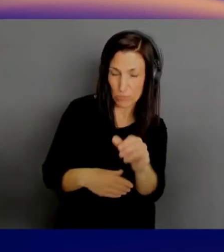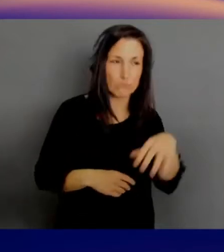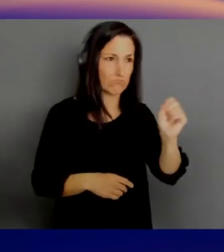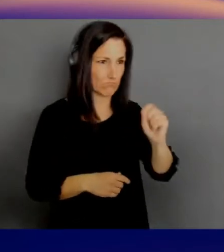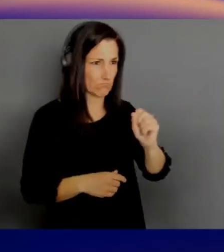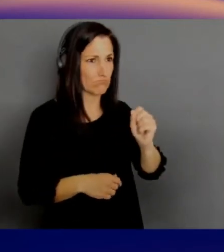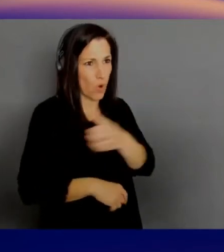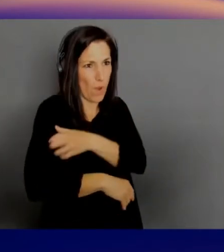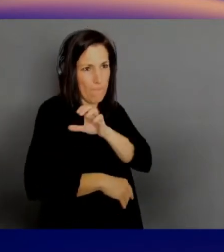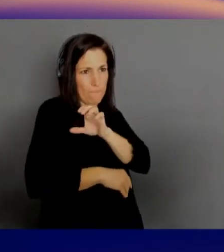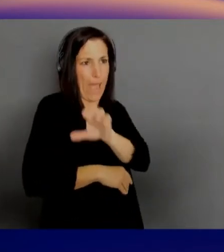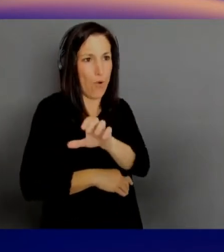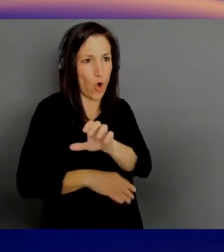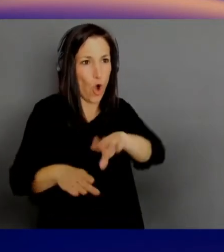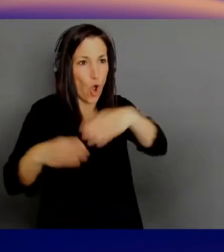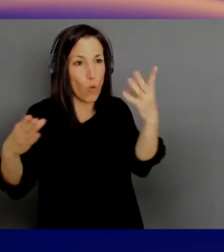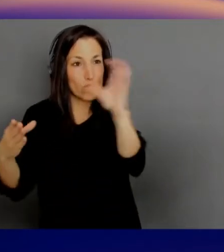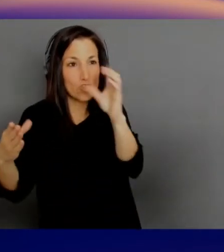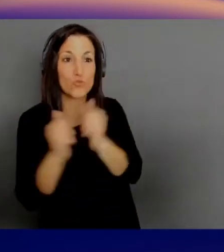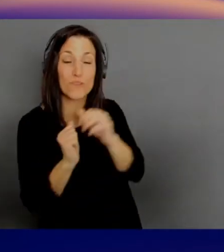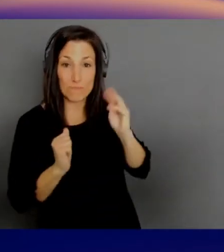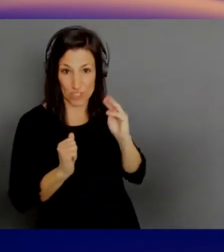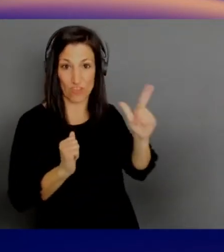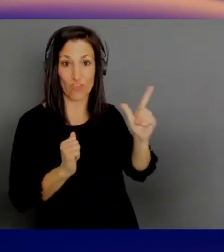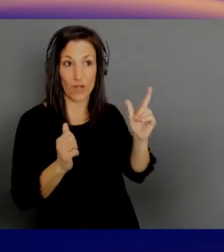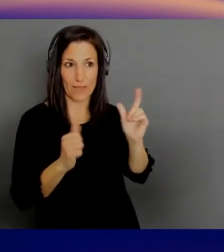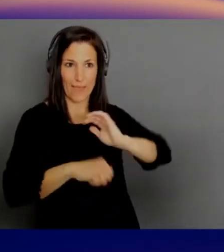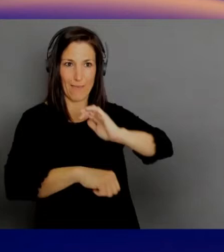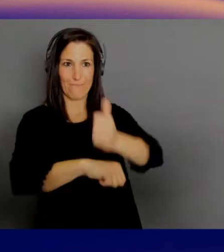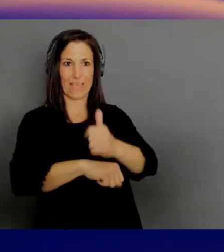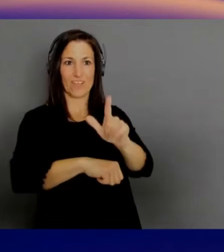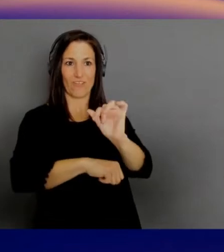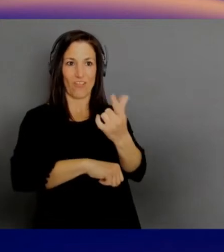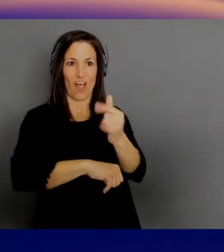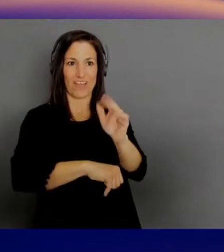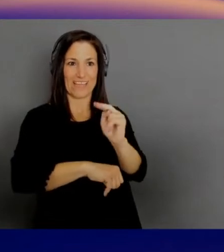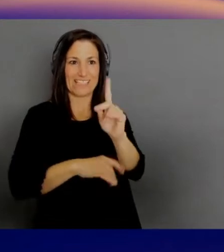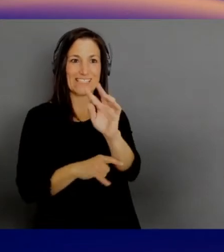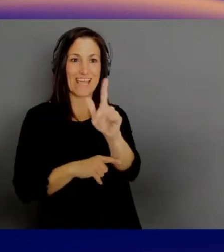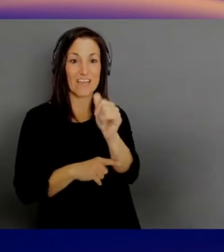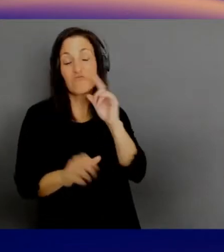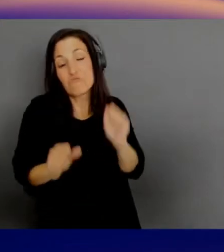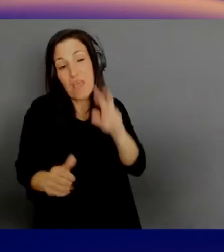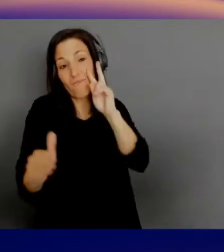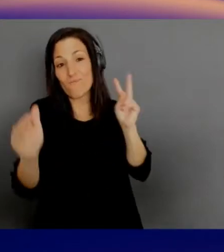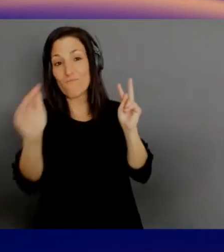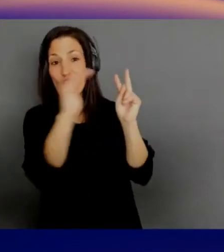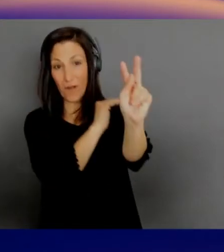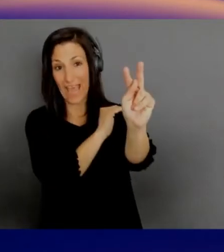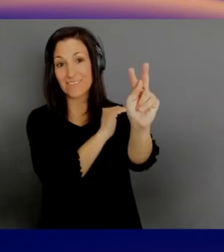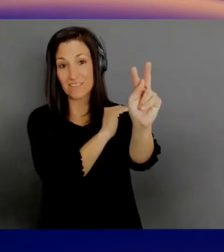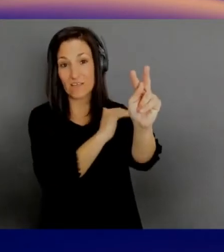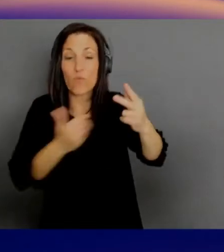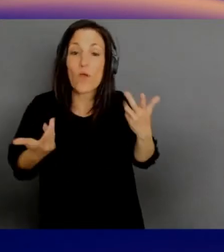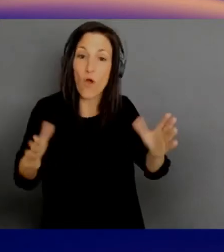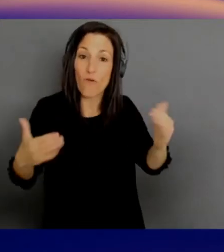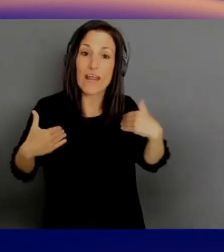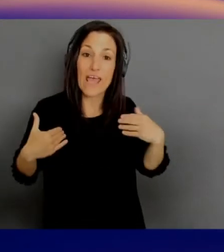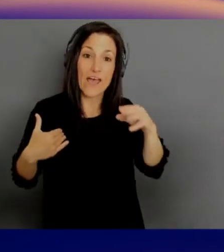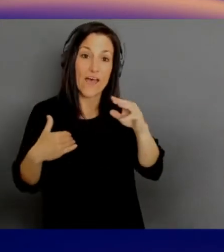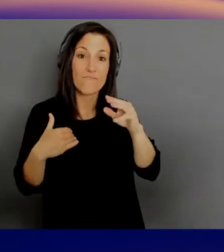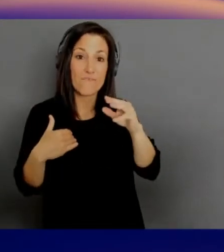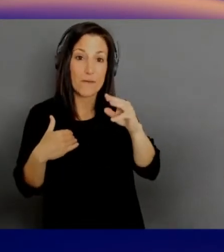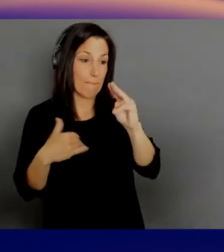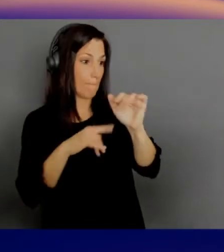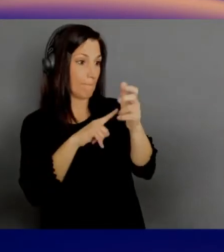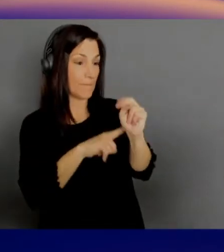learning based on your logs data. I mean you can really basically forecast it, and it is we do have already machine learning integration with OpenSearch,